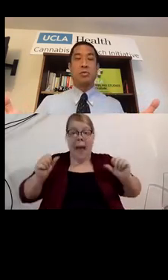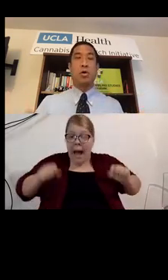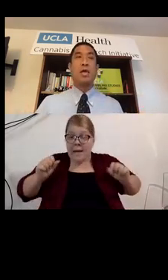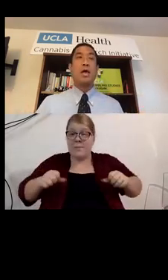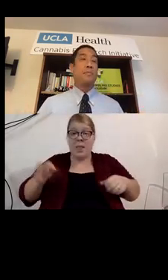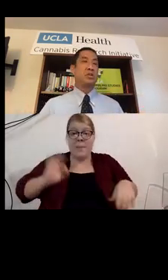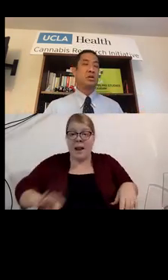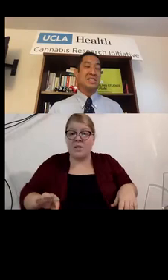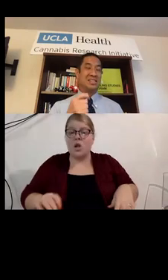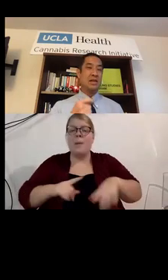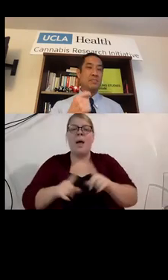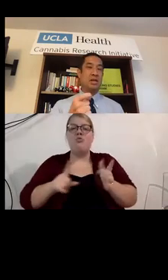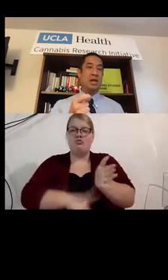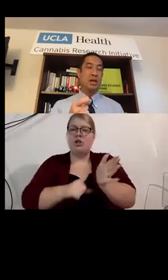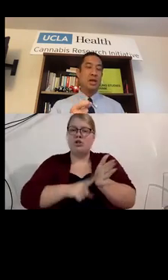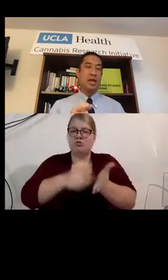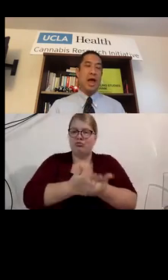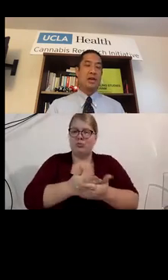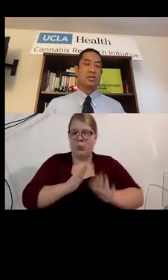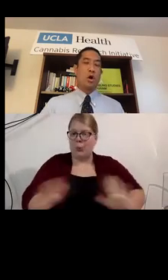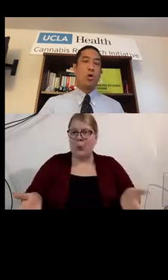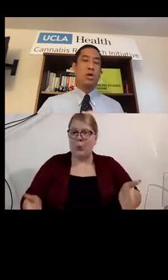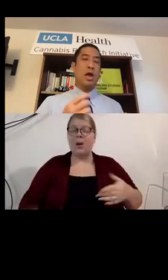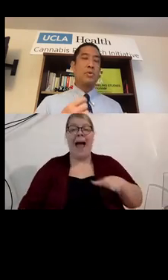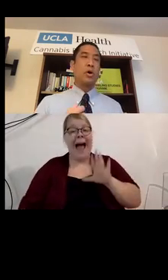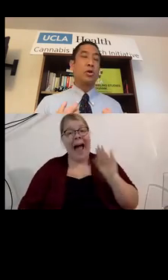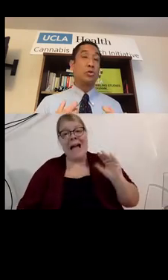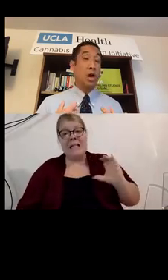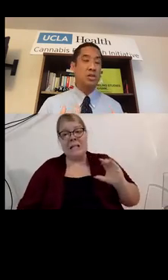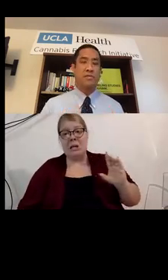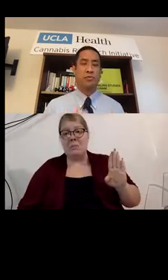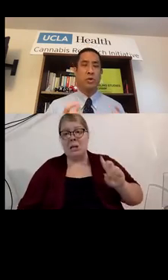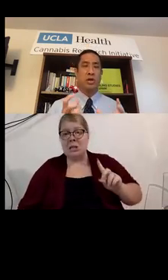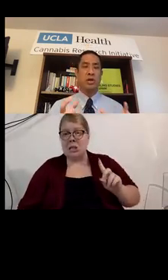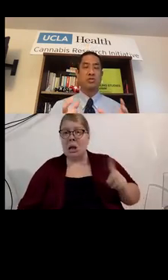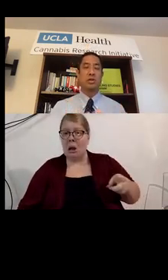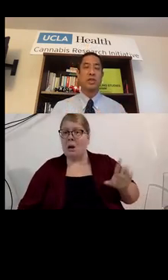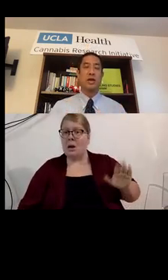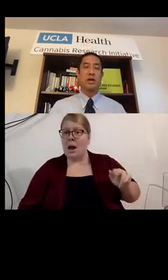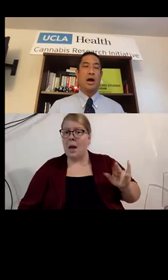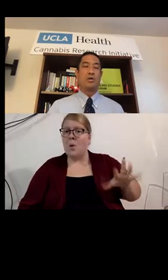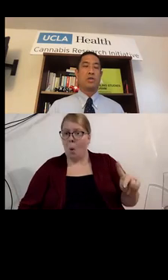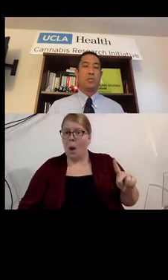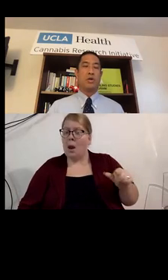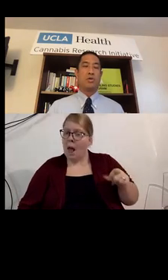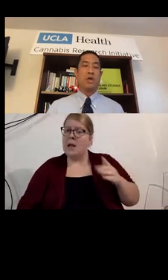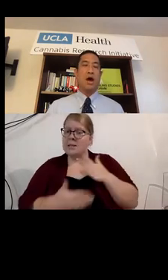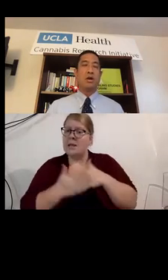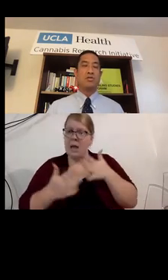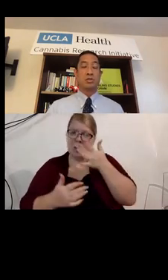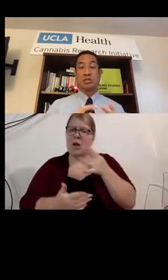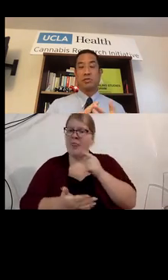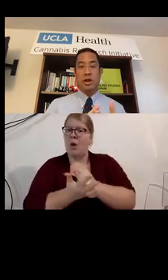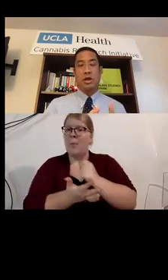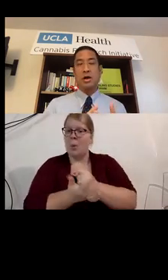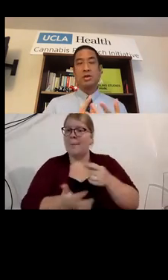down the road, and particularly CBD, as its own cannabinoid, does have really interesting therapeutic modalities